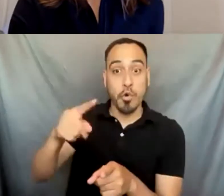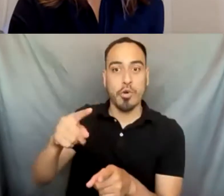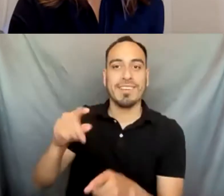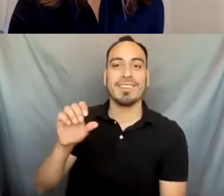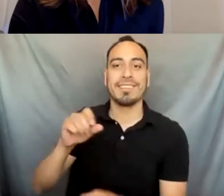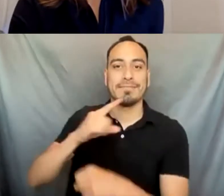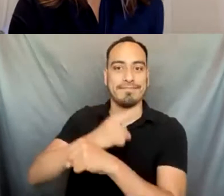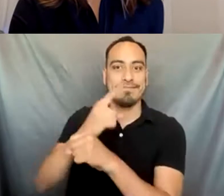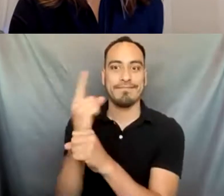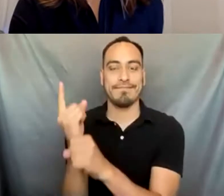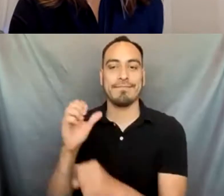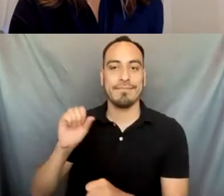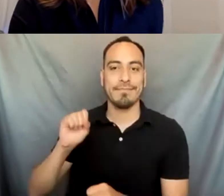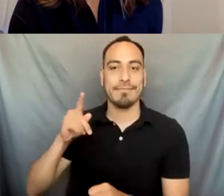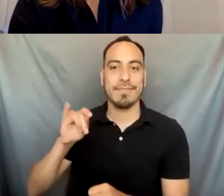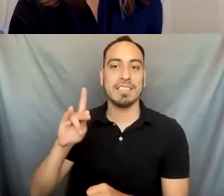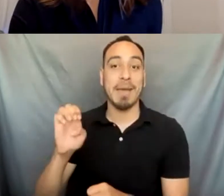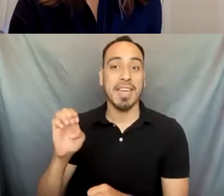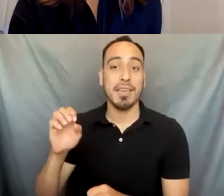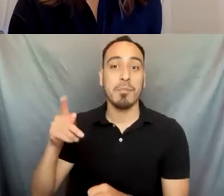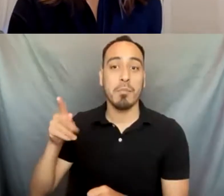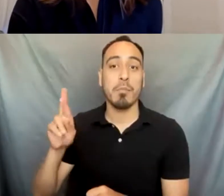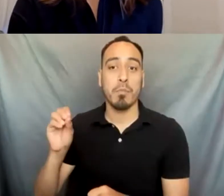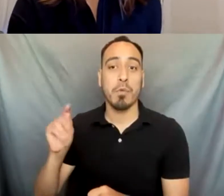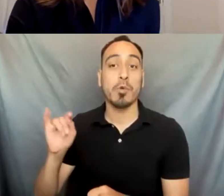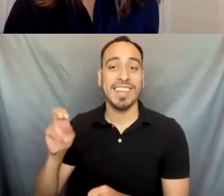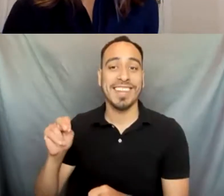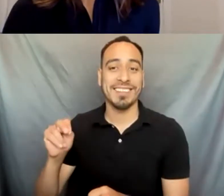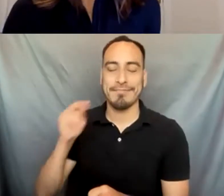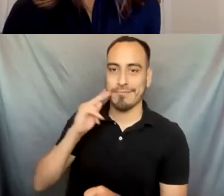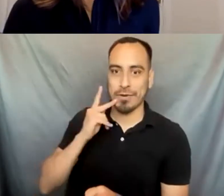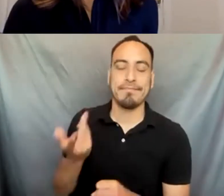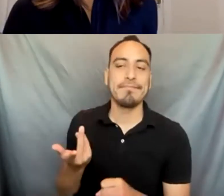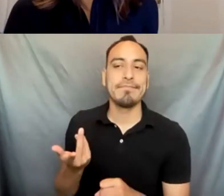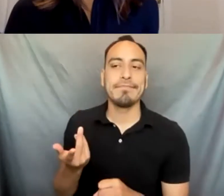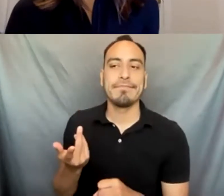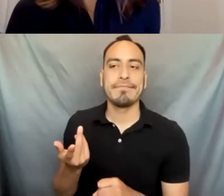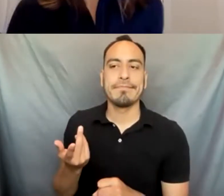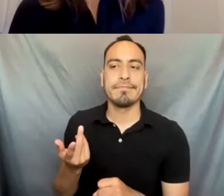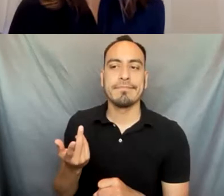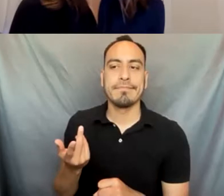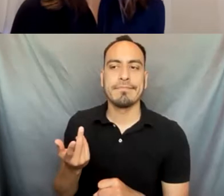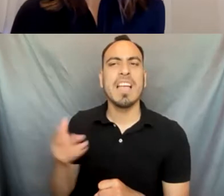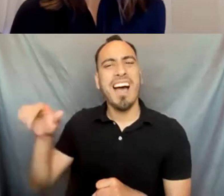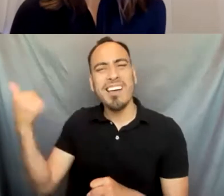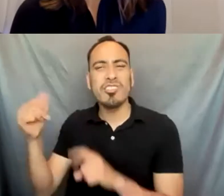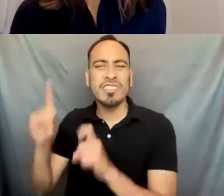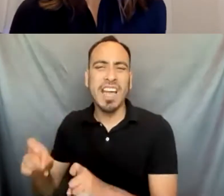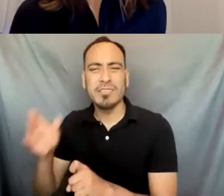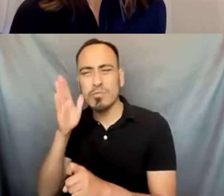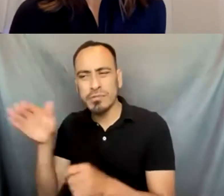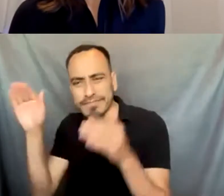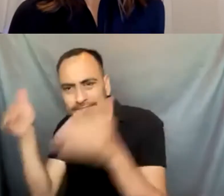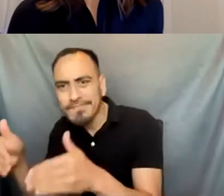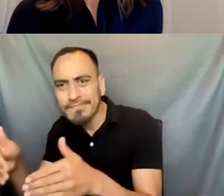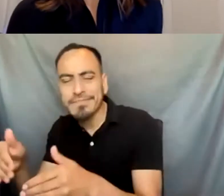are targeting. So there are other ones that target a different